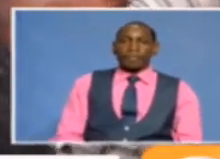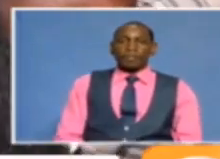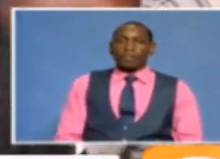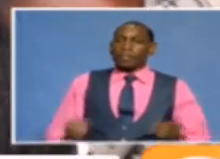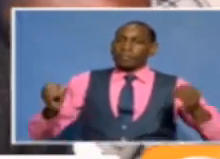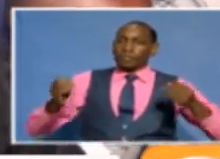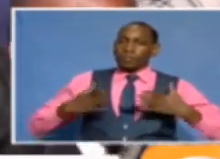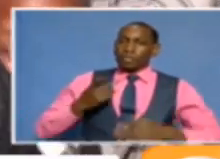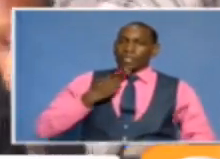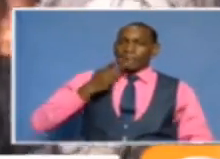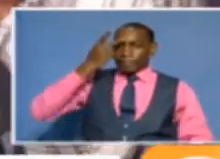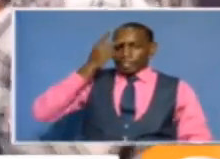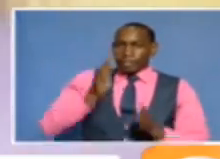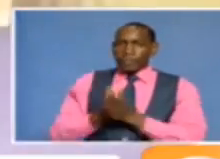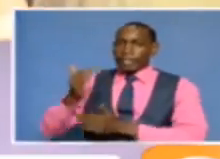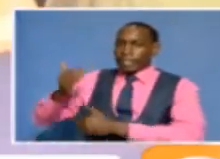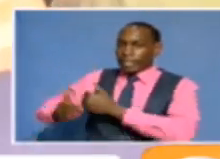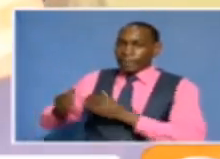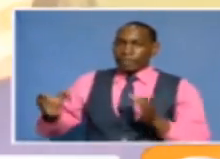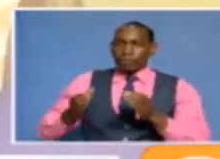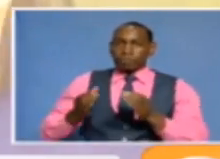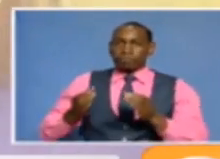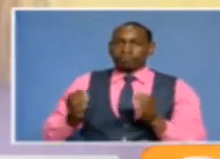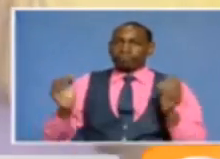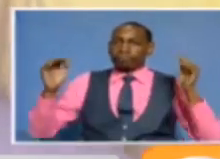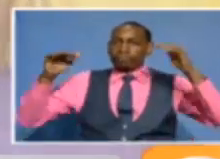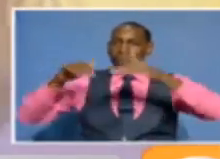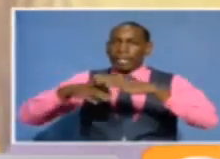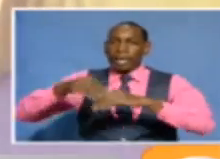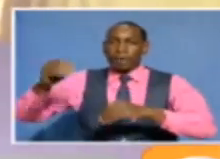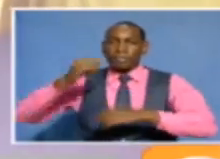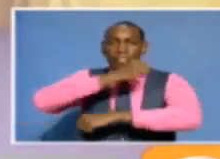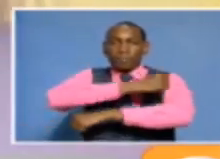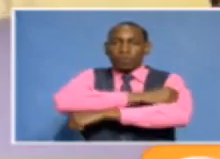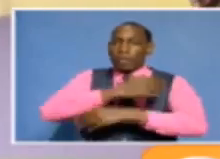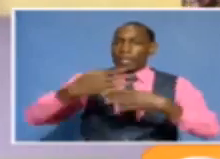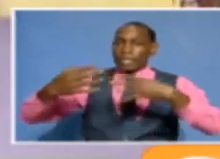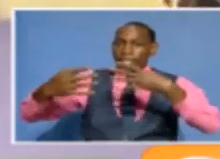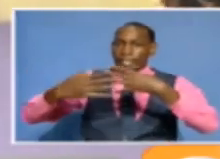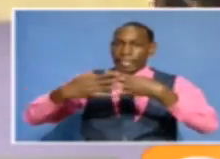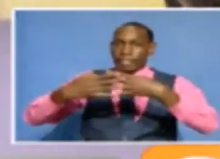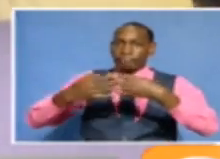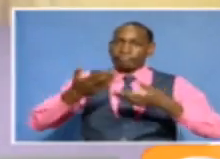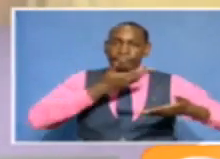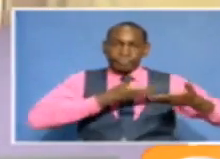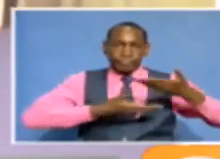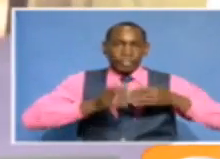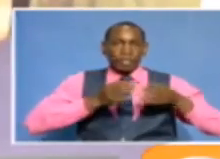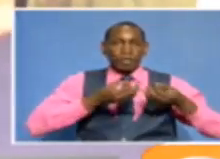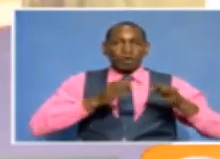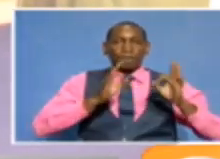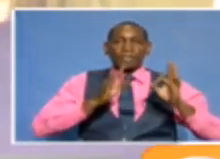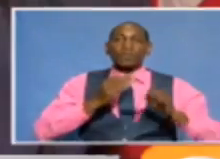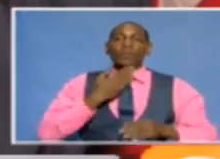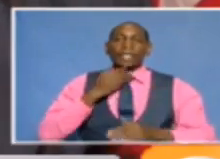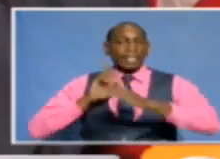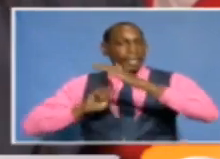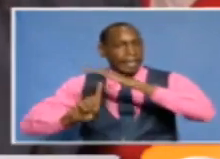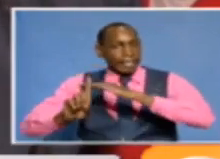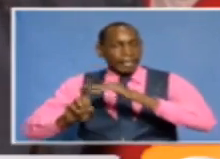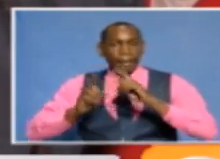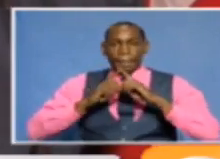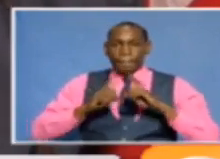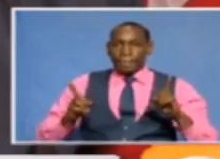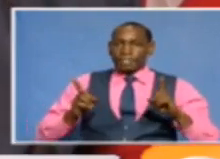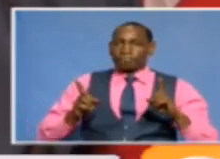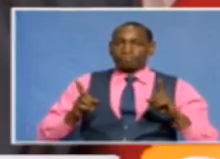panic, parents and the neighboring community here camped outside the school's main entrance as they engaged officials demanding to go in. They,